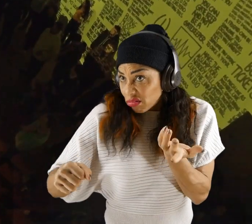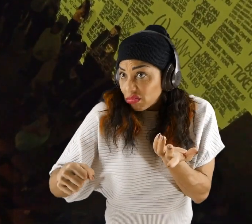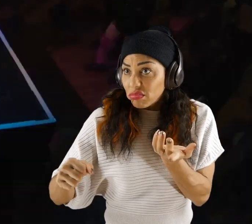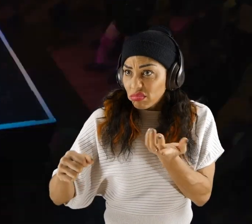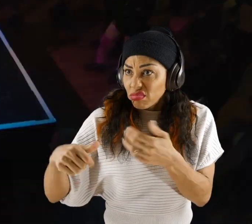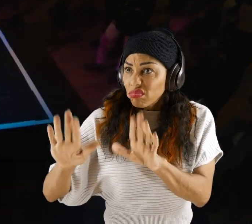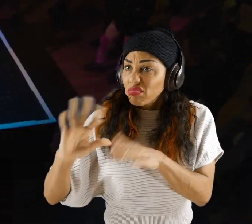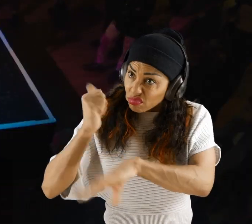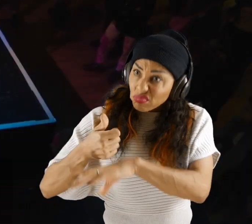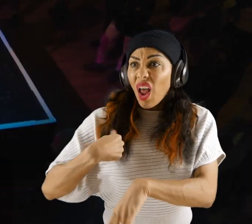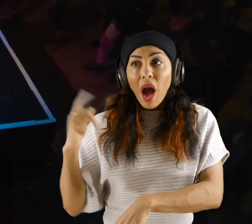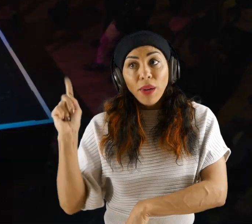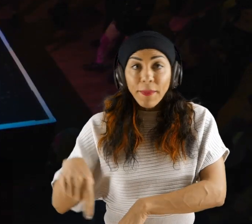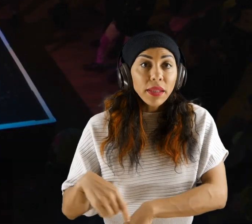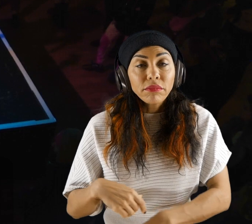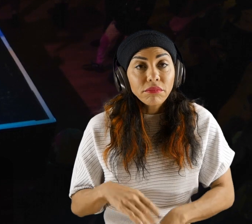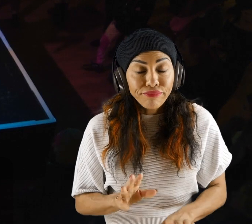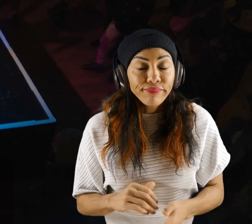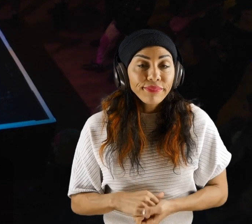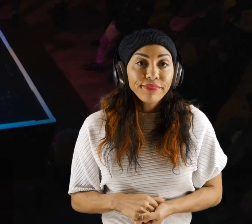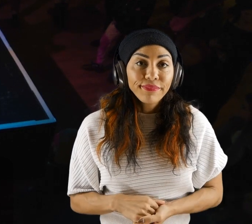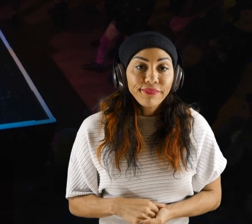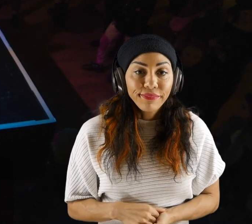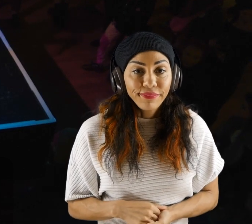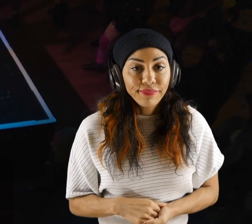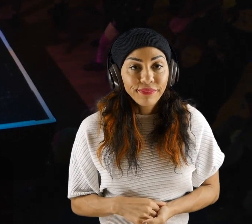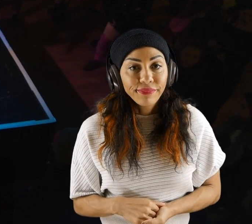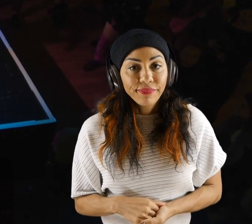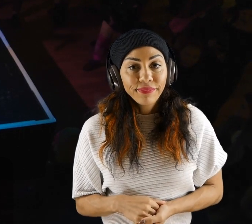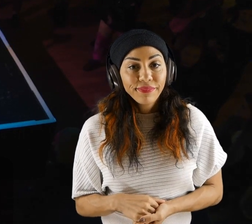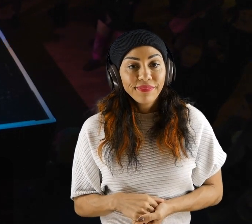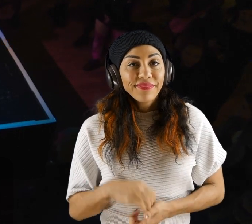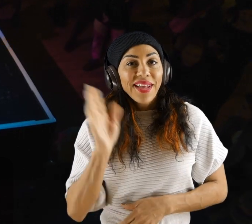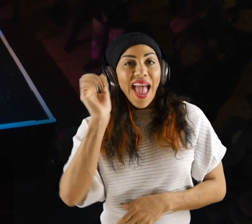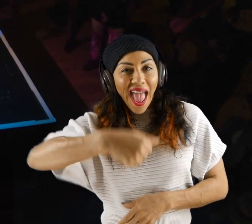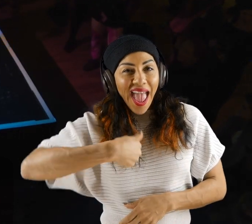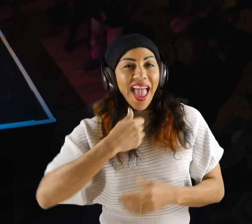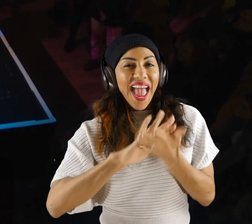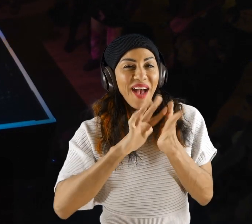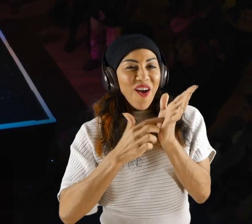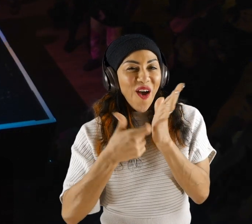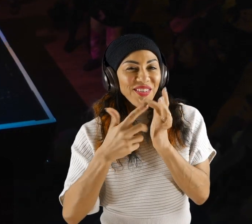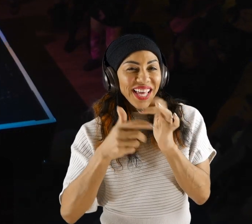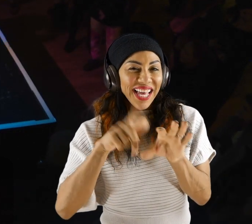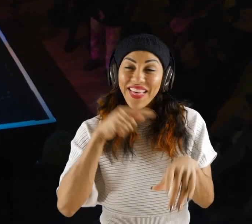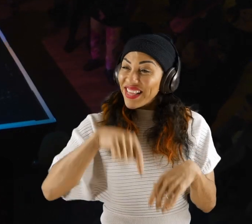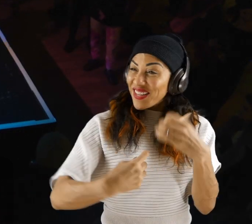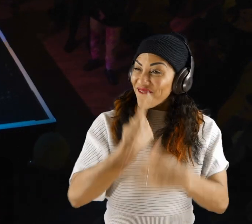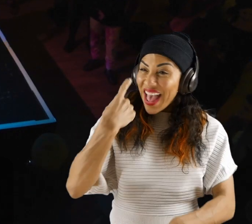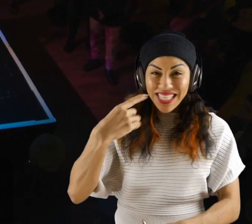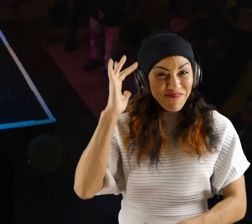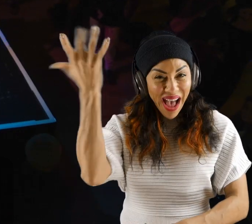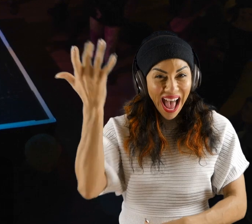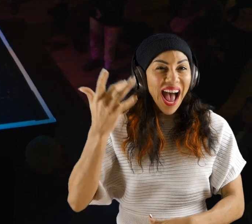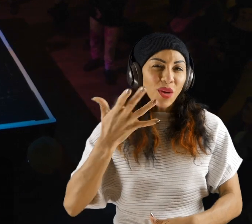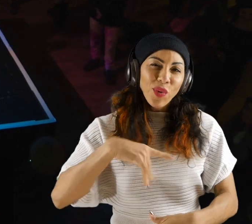be there. So yeah, go for it. Hey, I'm Harvey. This event's mad. I was just going to say that firstly.